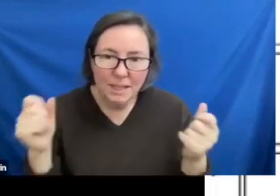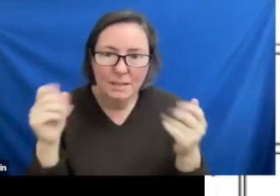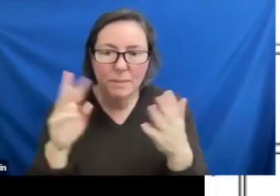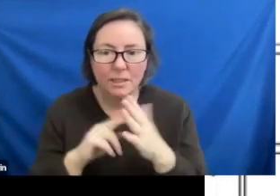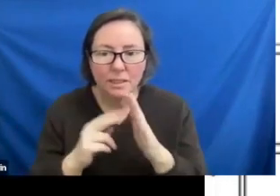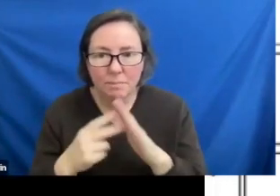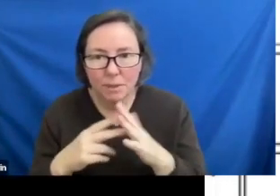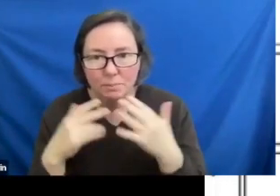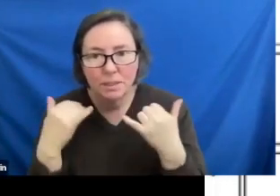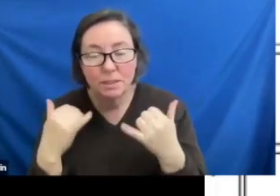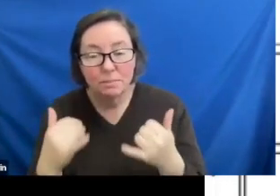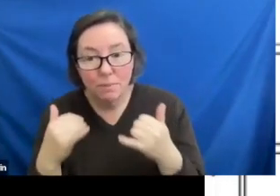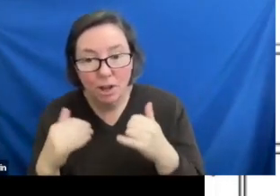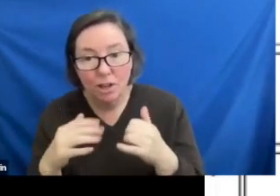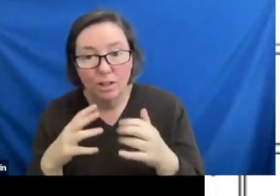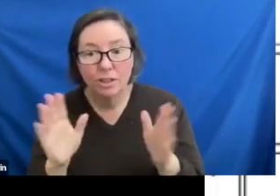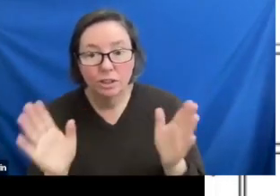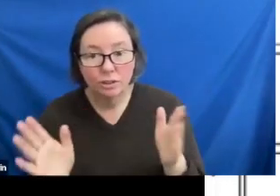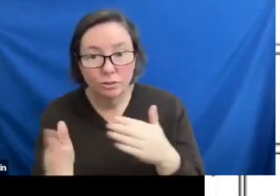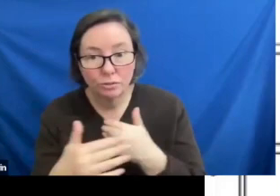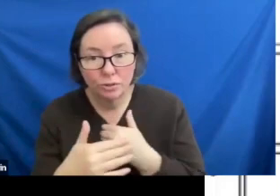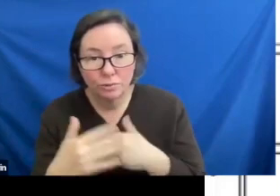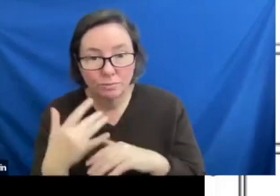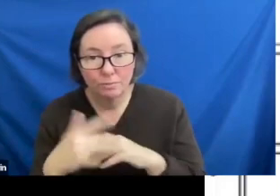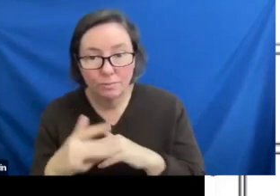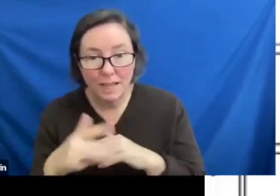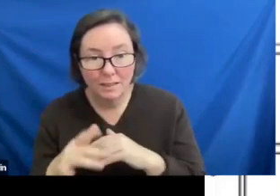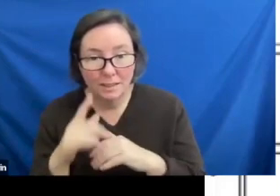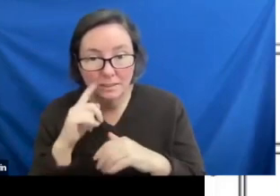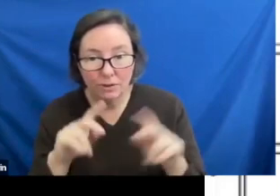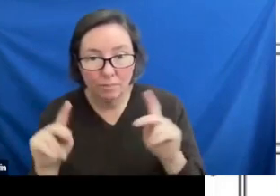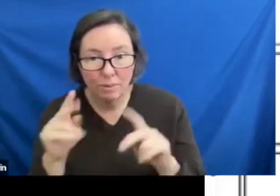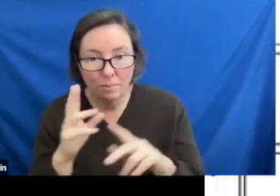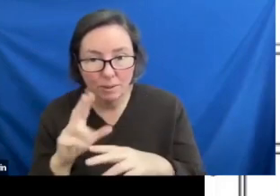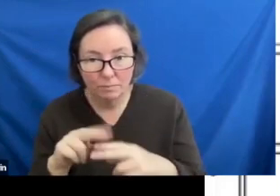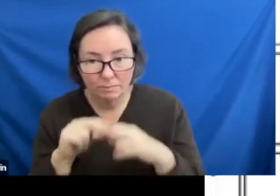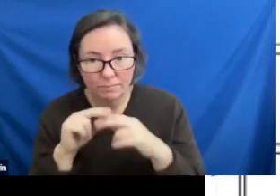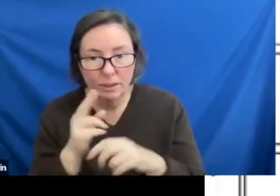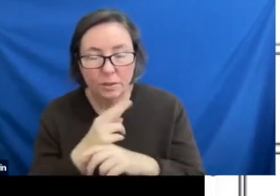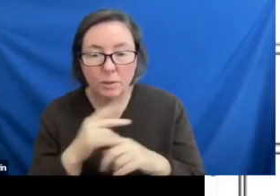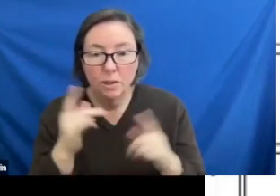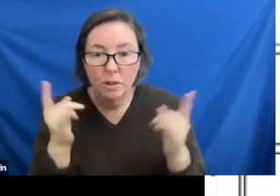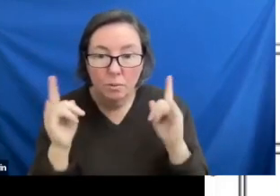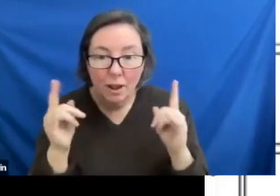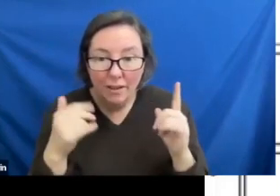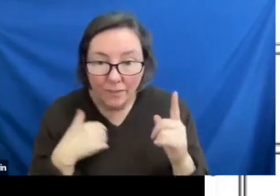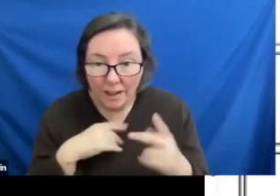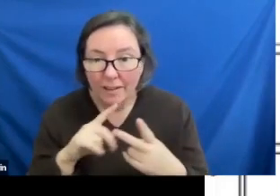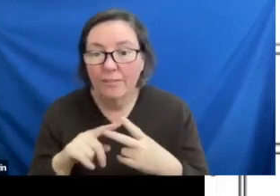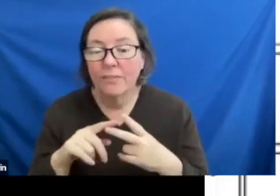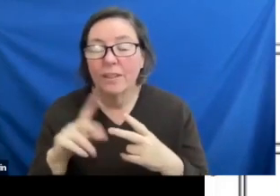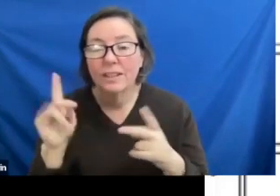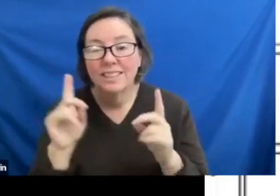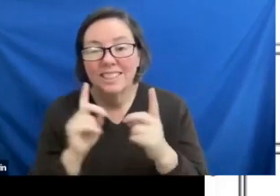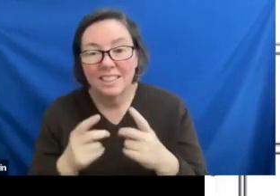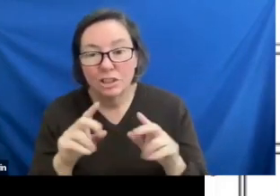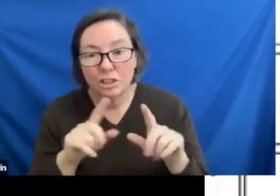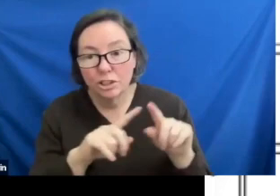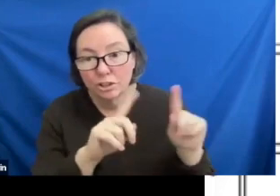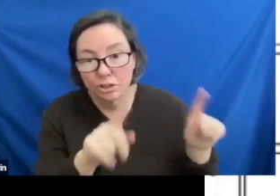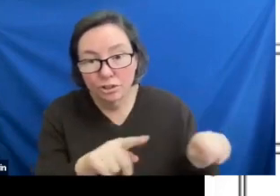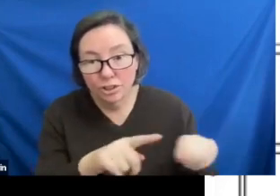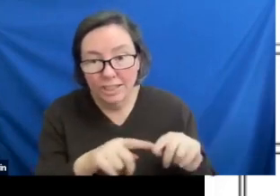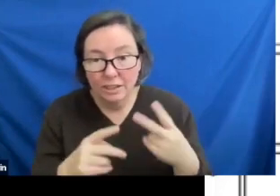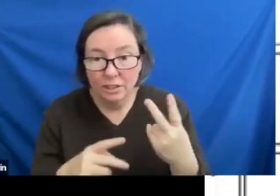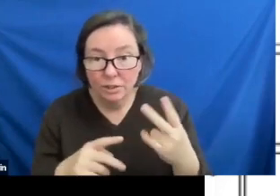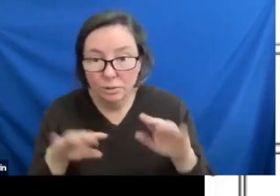will be a large multi-purpose modern room, Wi-Fi, 2 digital screens. The